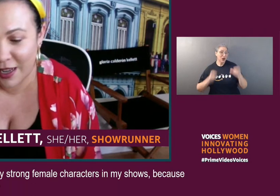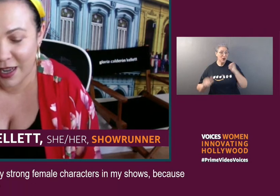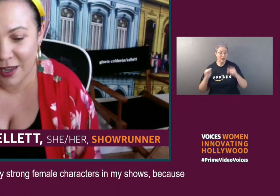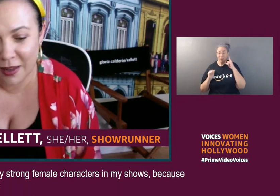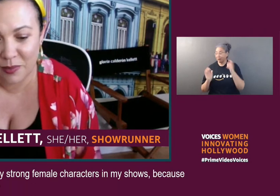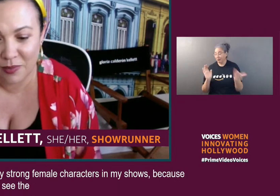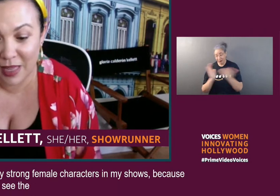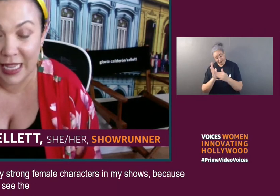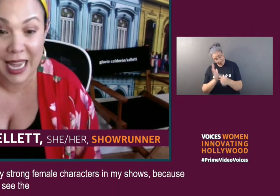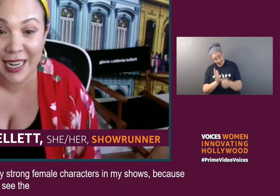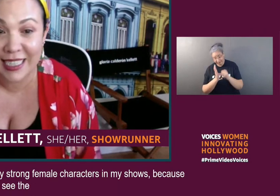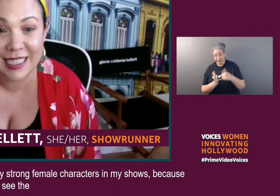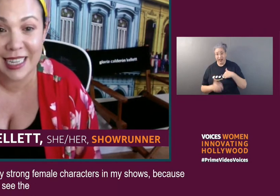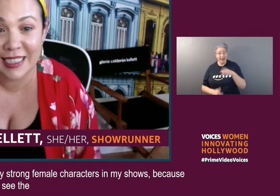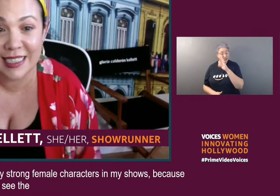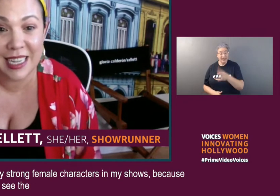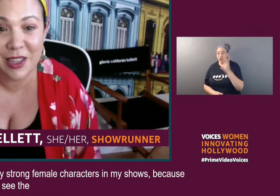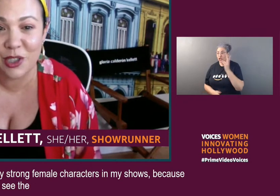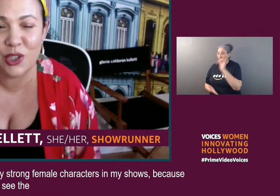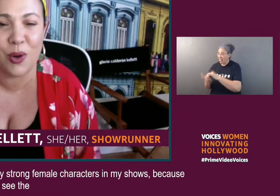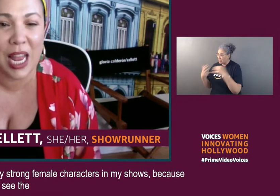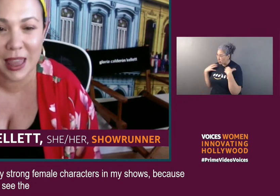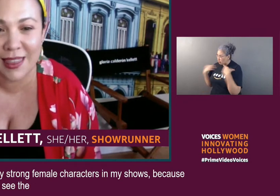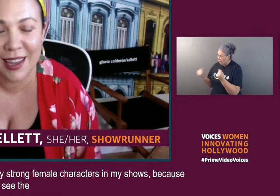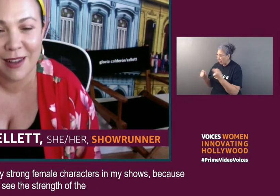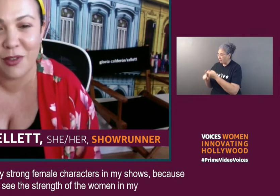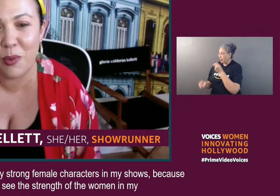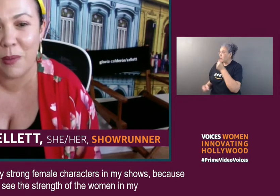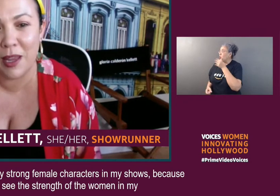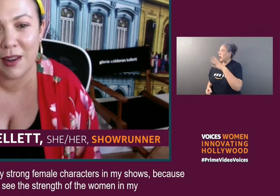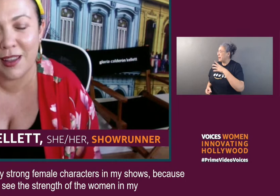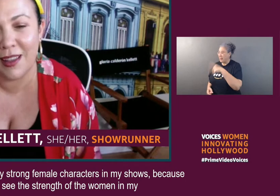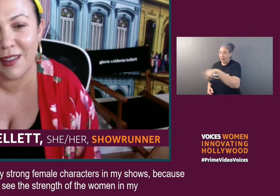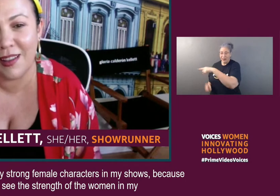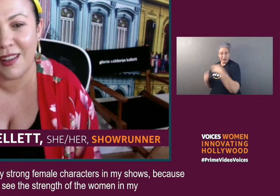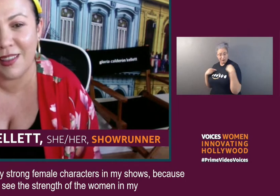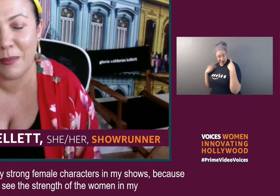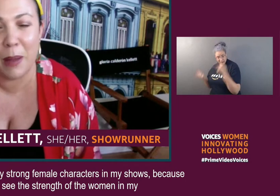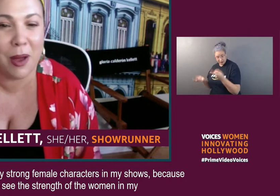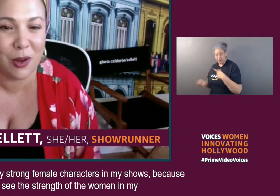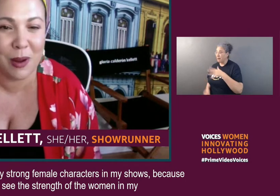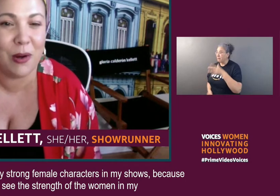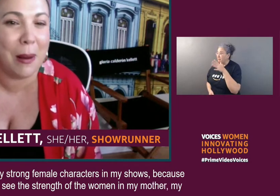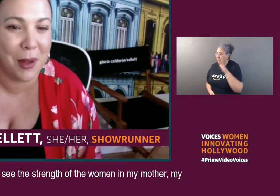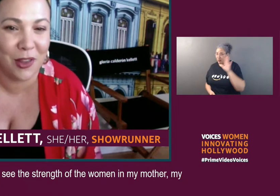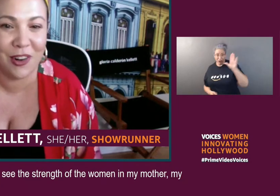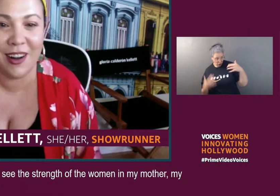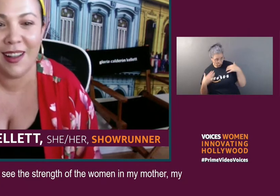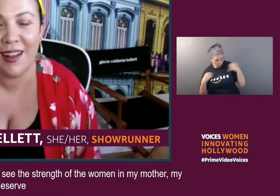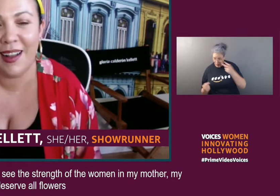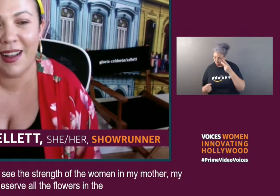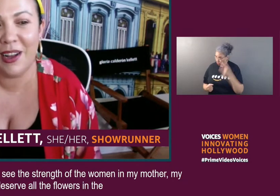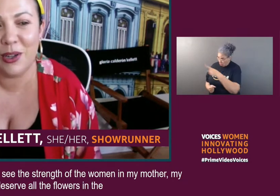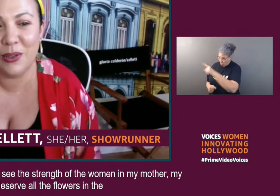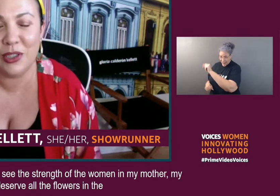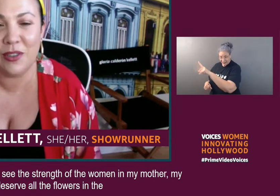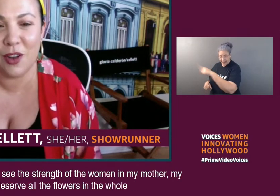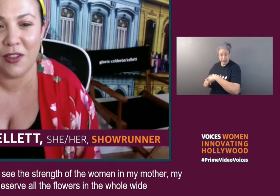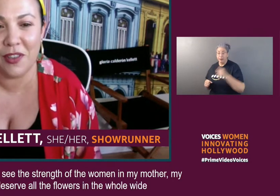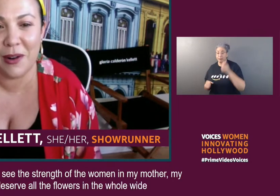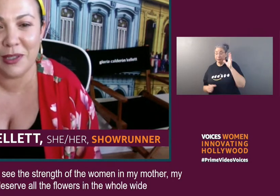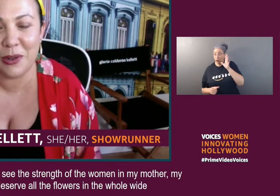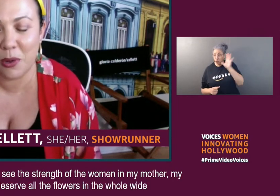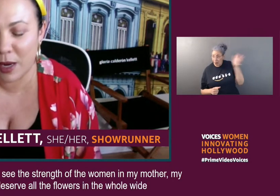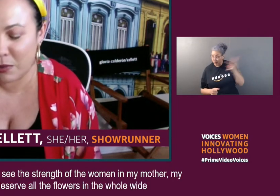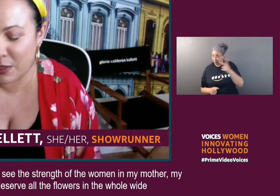because, again, I didn't get to see the strength of the women in my mother, my grandmother, who